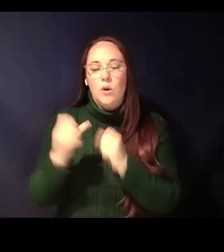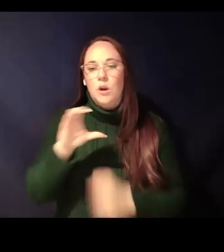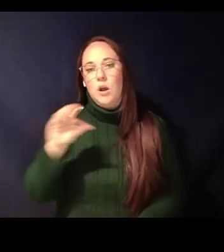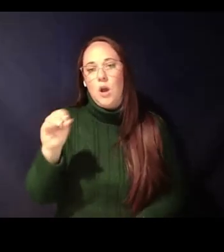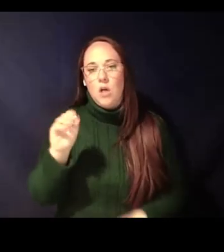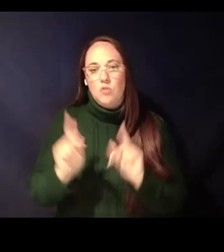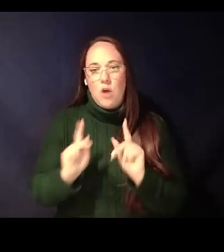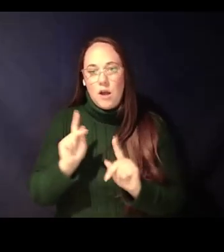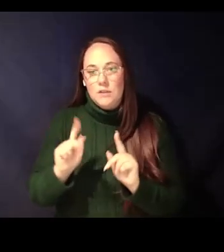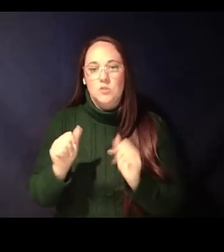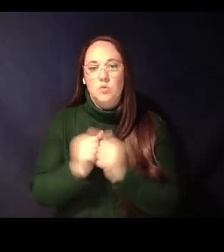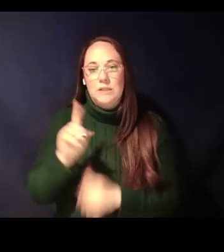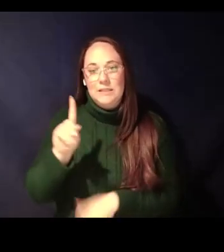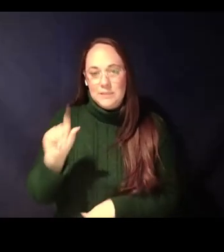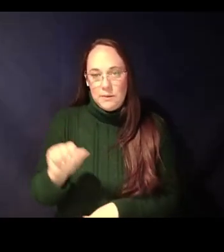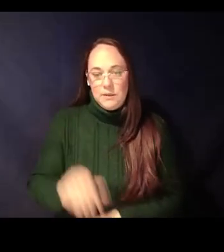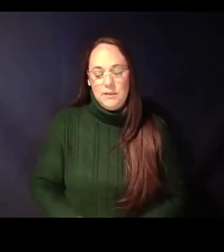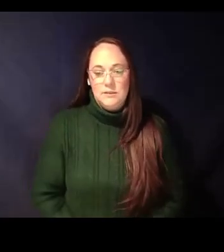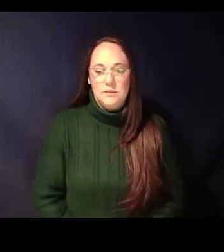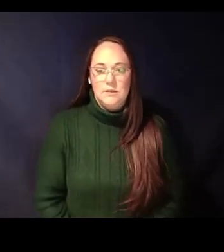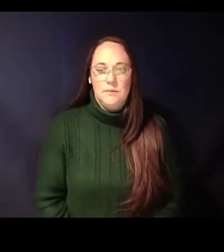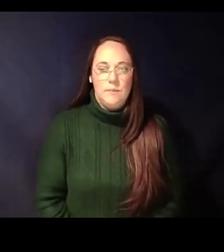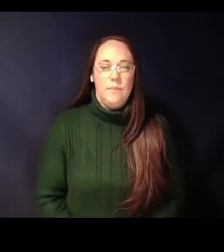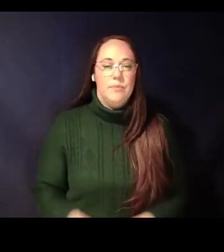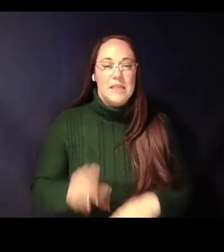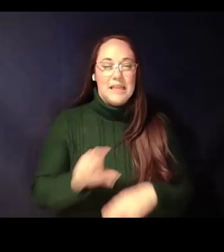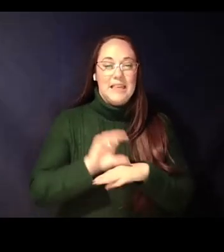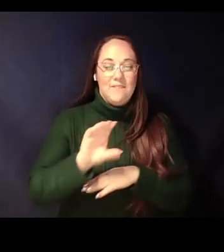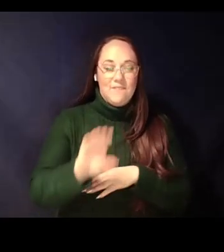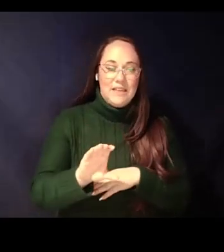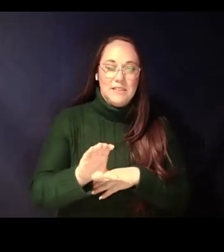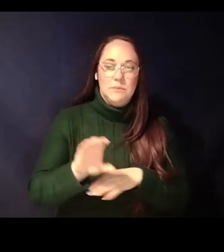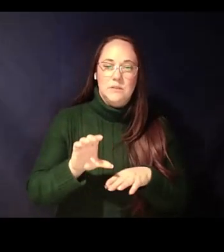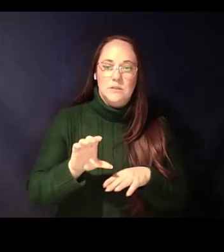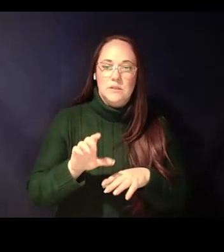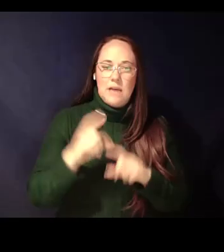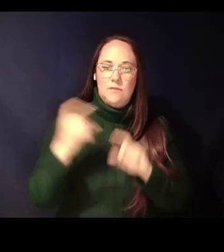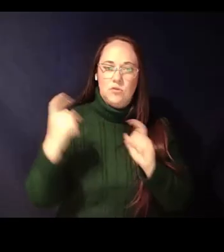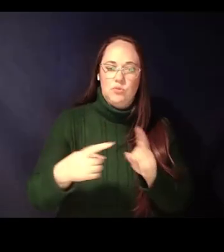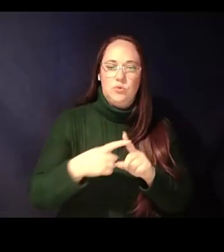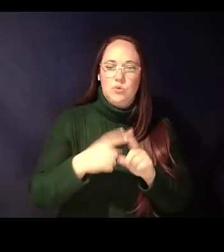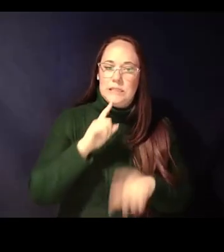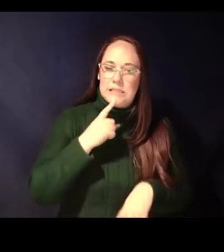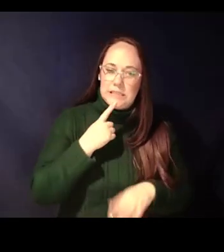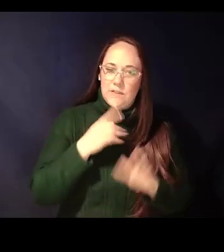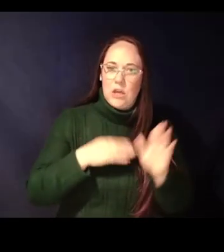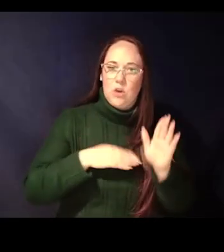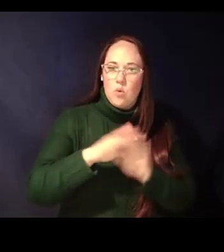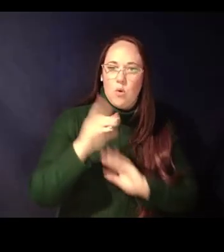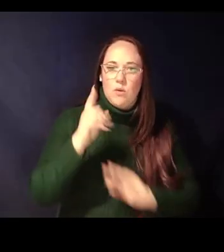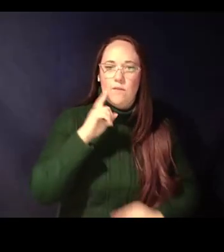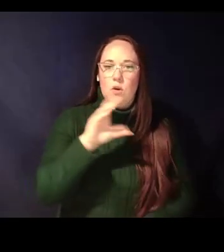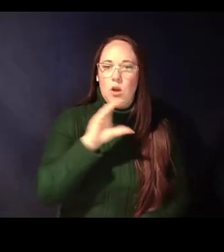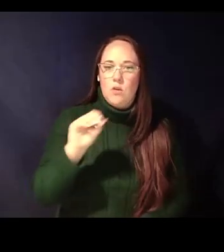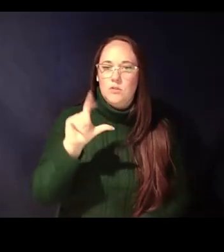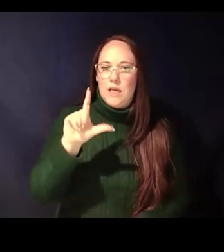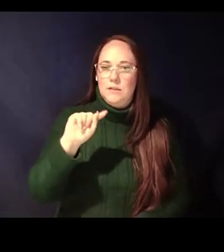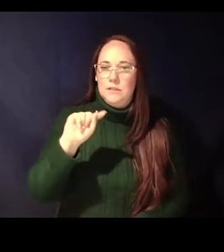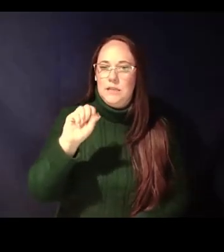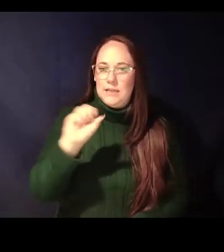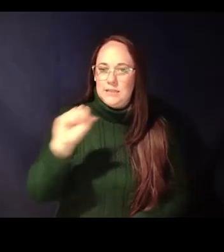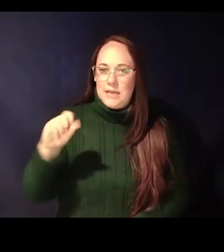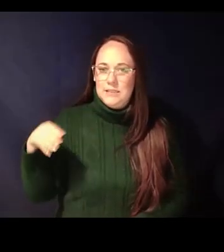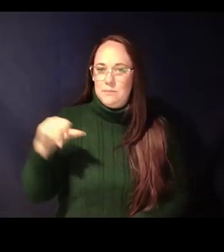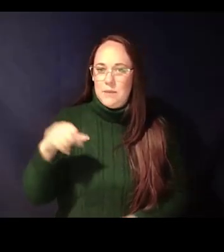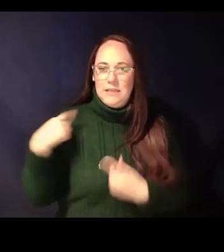Coloradans with disabilities. These investments have likely contributed to the significant growth in Colorado's LTSS spending